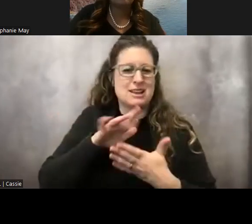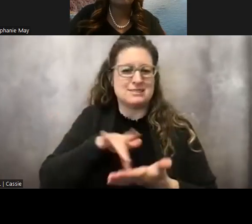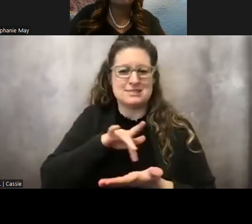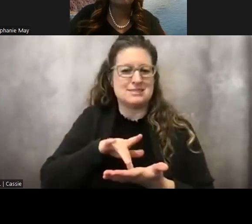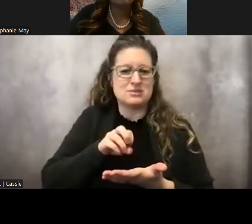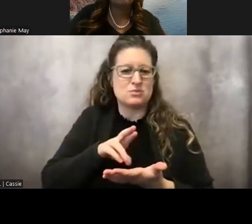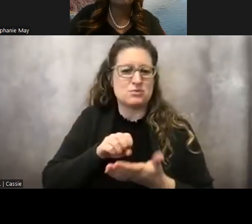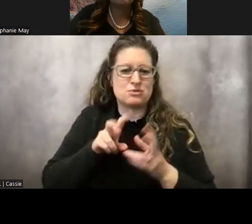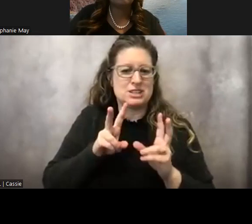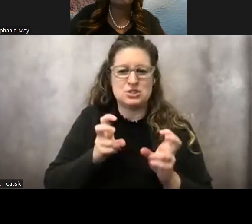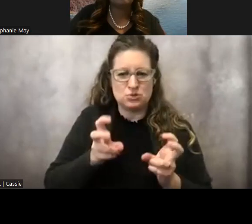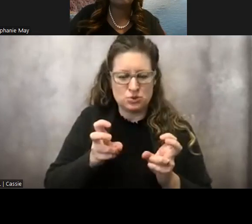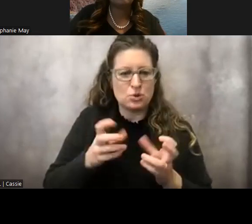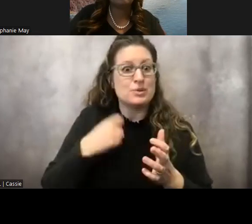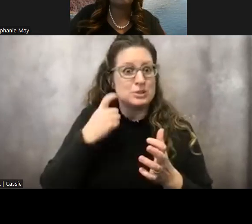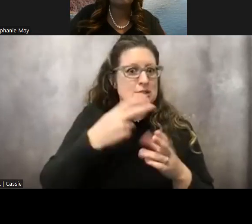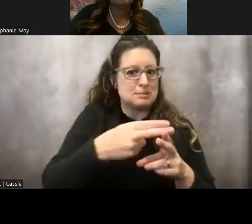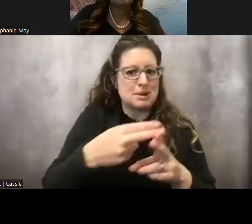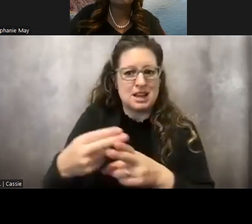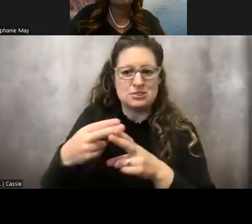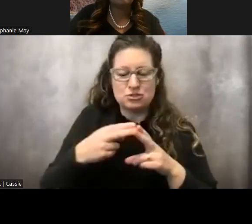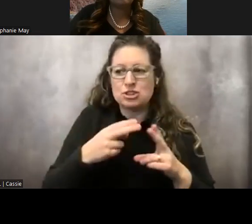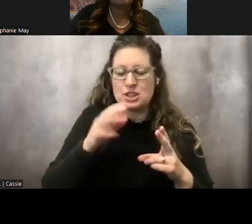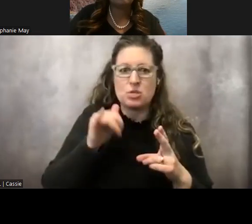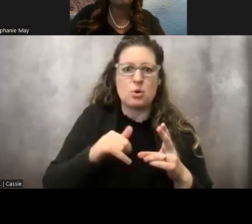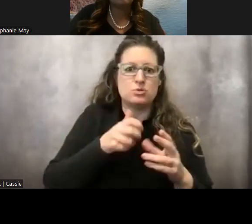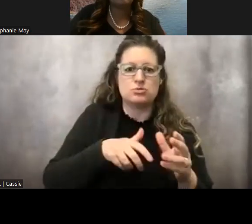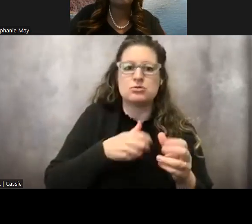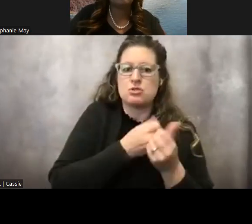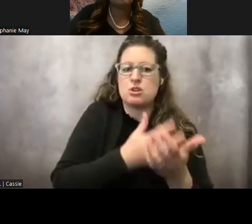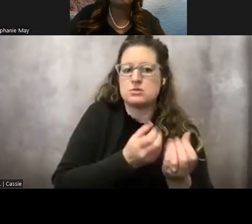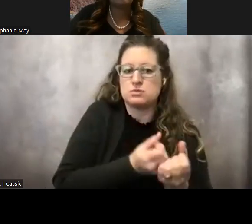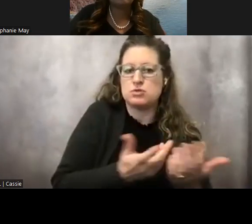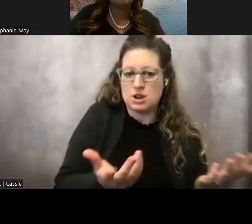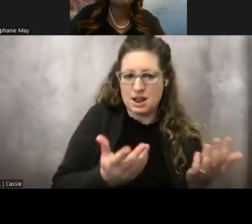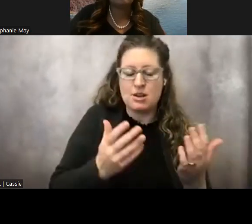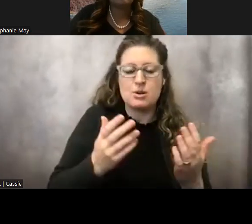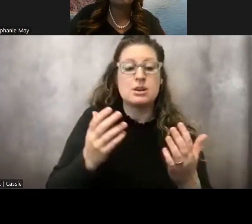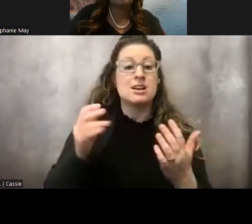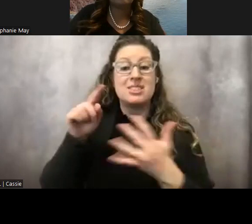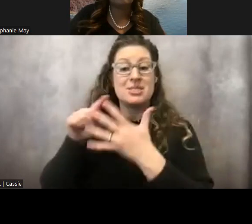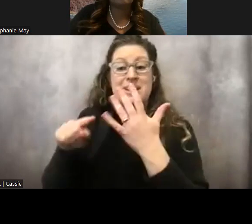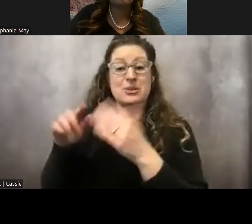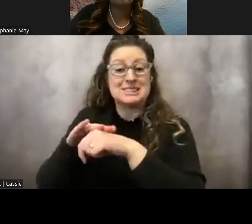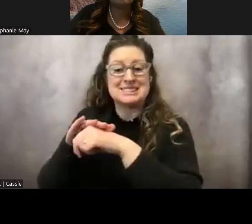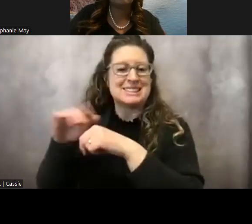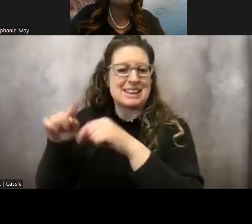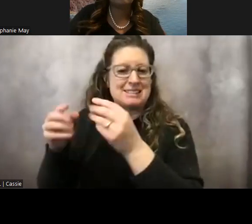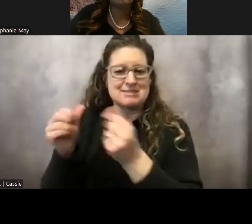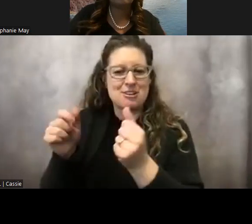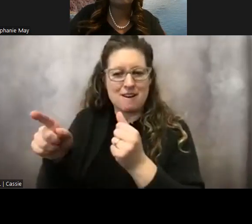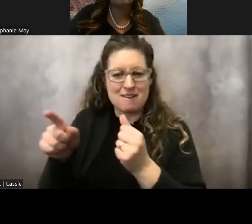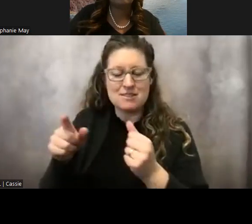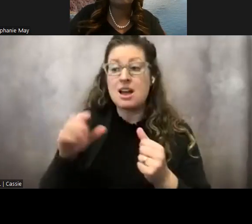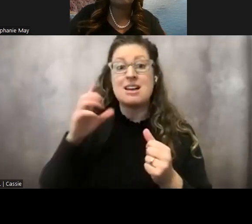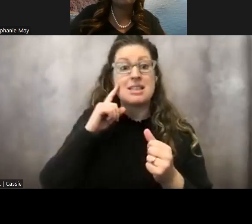resulting in more people having burnout. And one of the biggest things in the pandemic was, I think, people felt abandoned by the entire